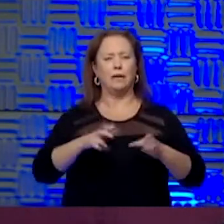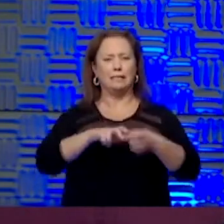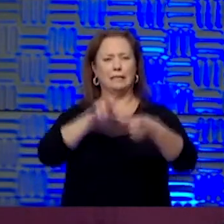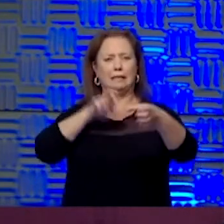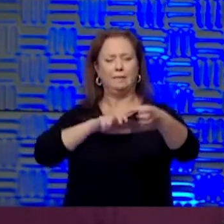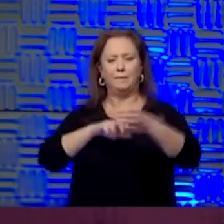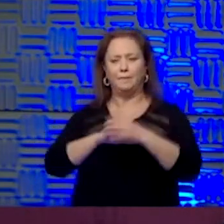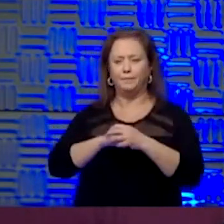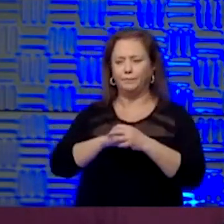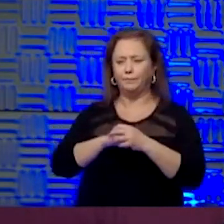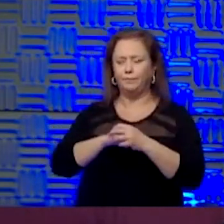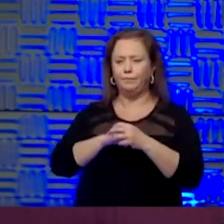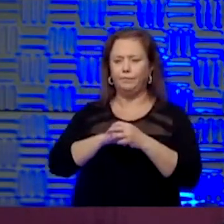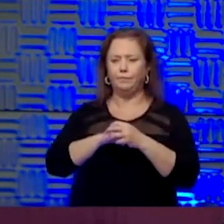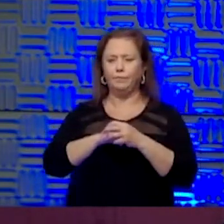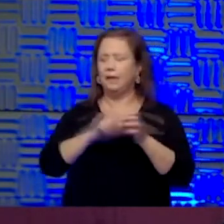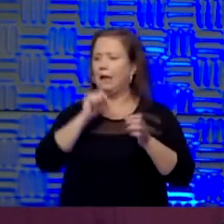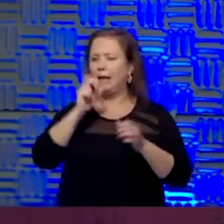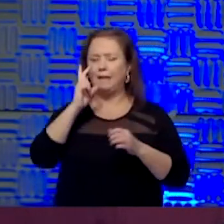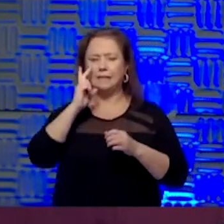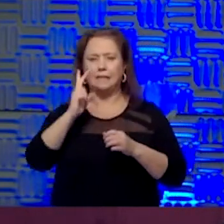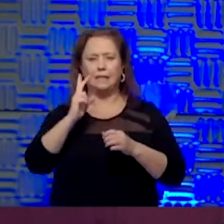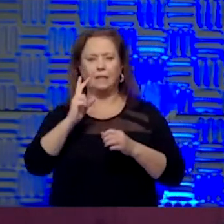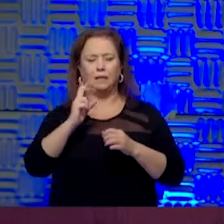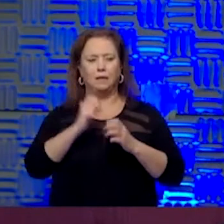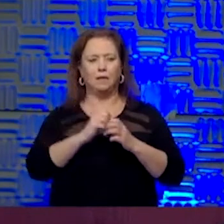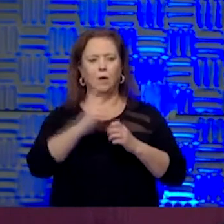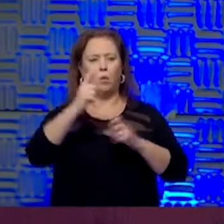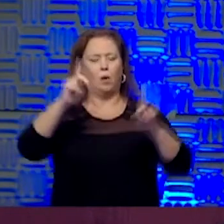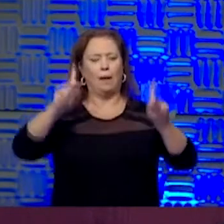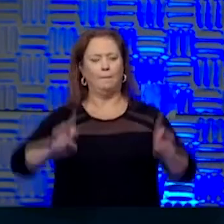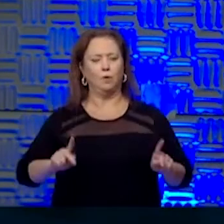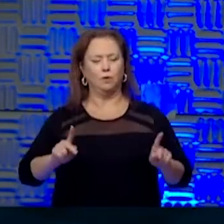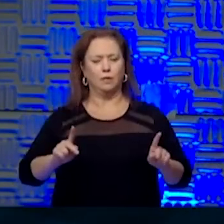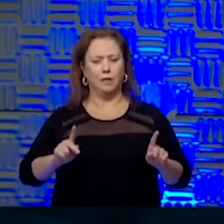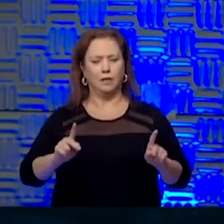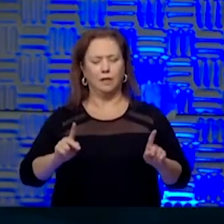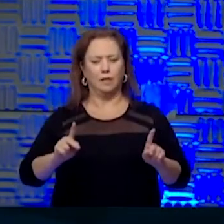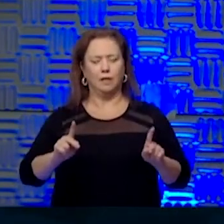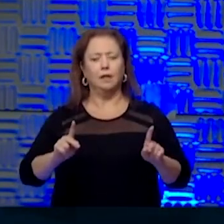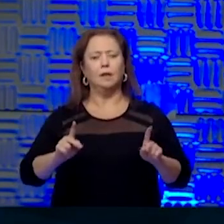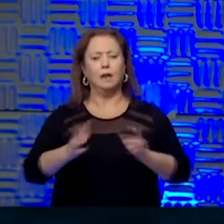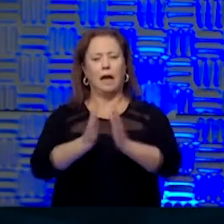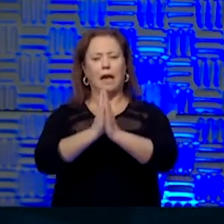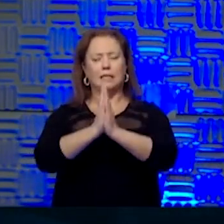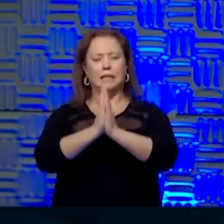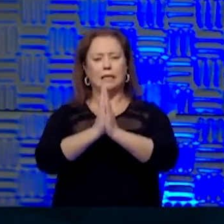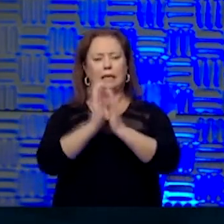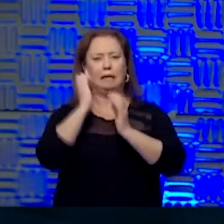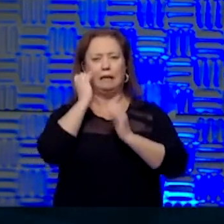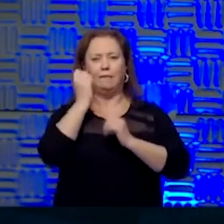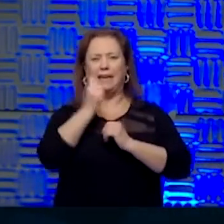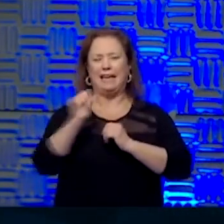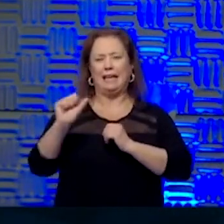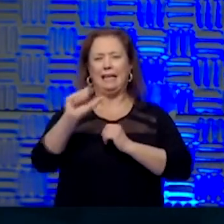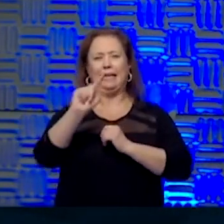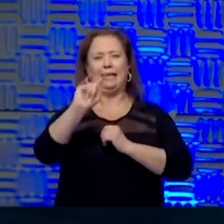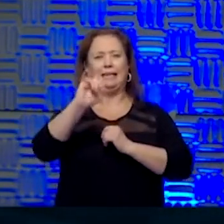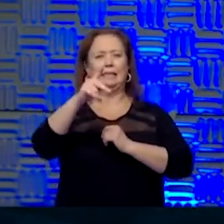I was looking. I haven't seen. There was one person who was asking if there are any tips